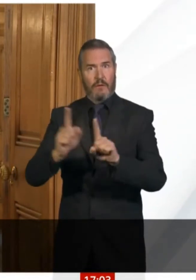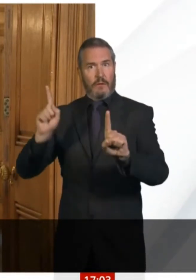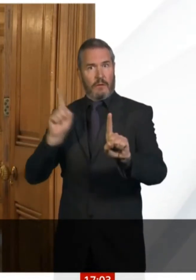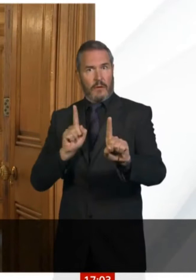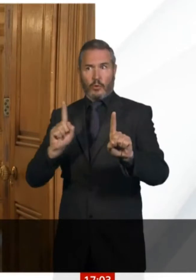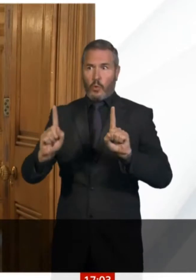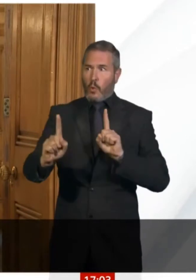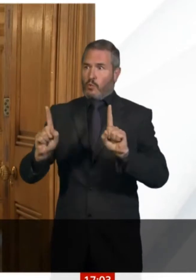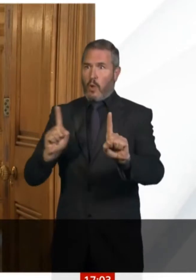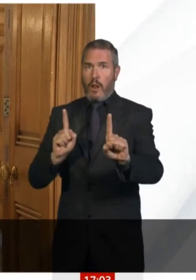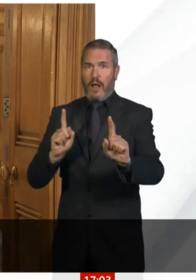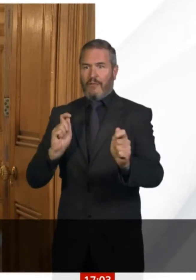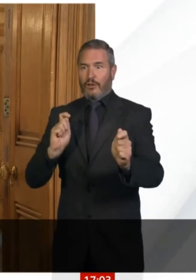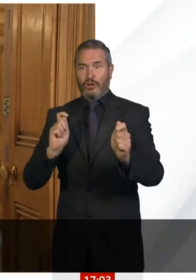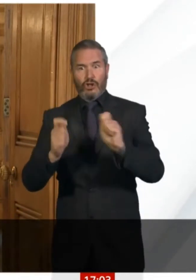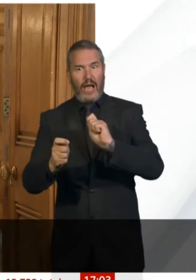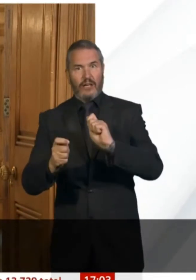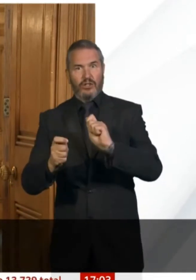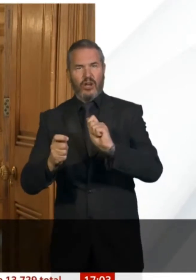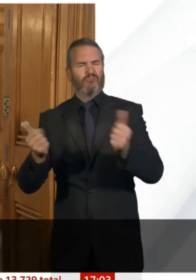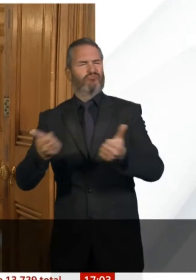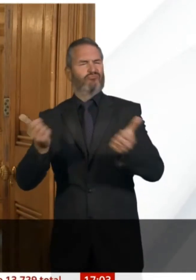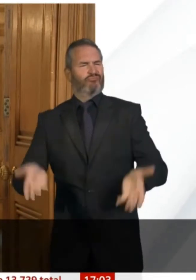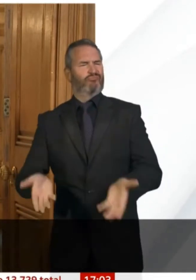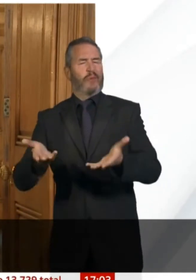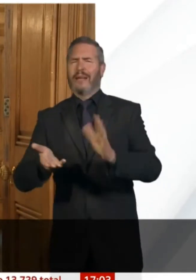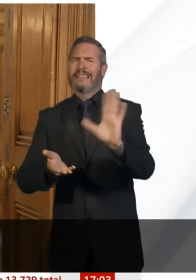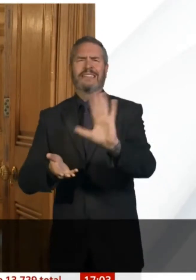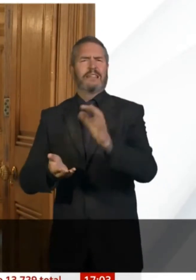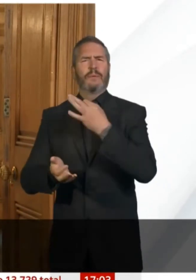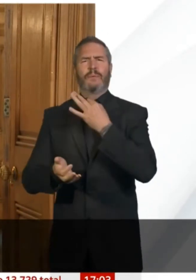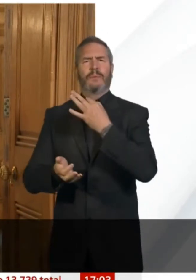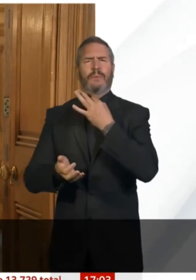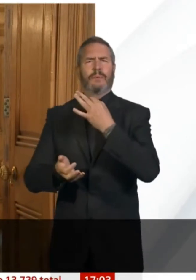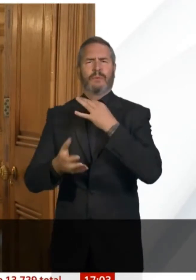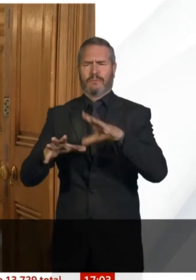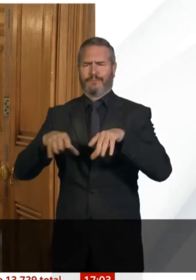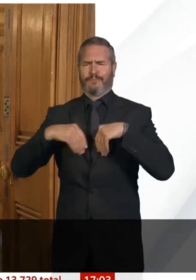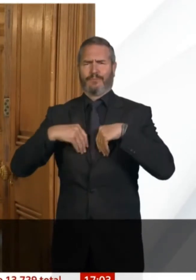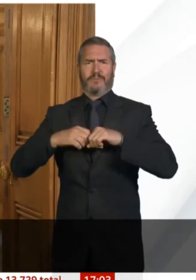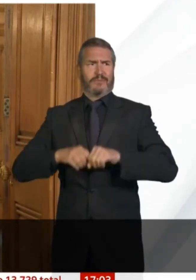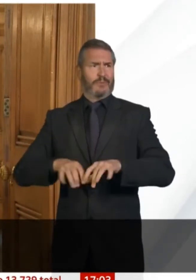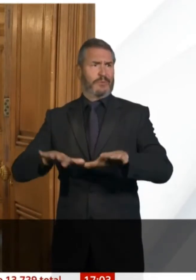measures now would risk a significant increase in the spread of the virus.